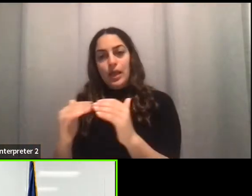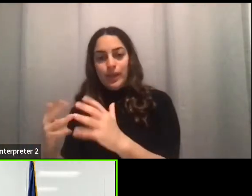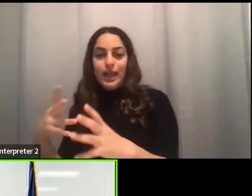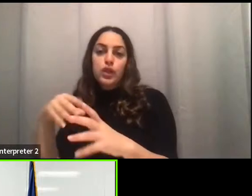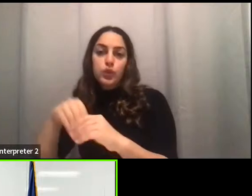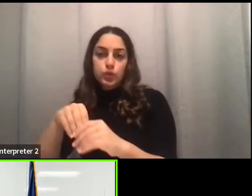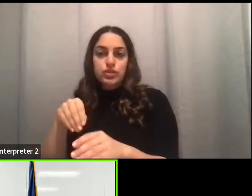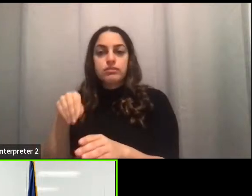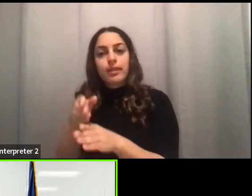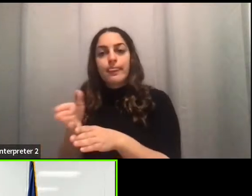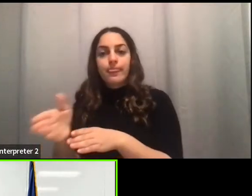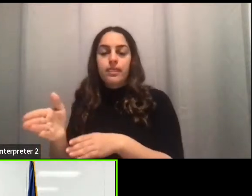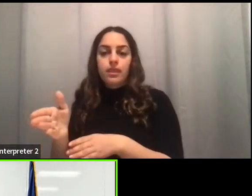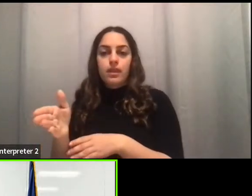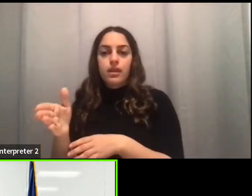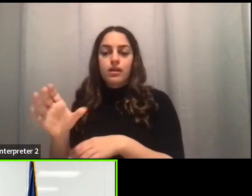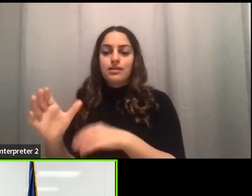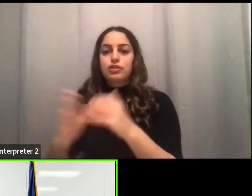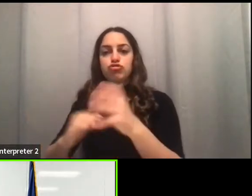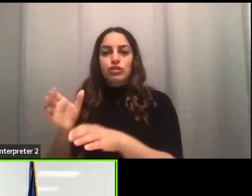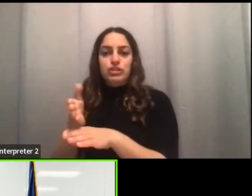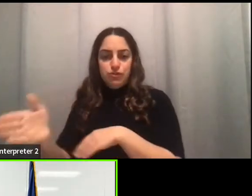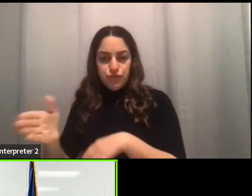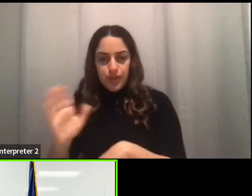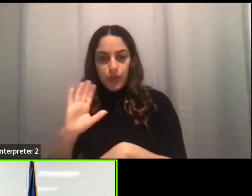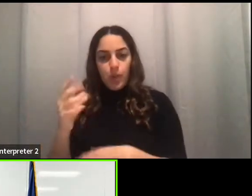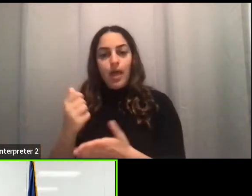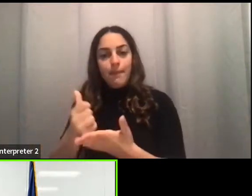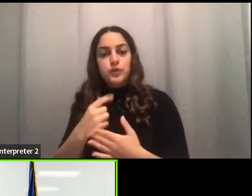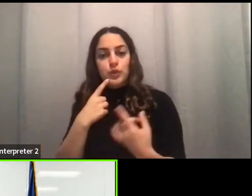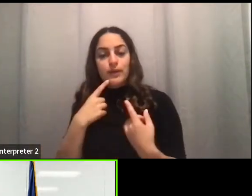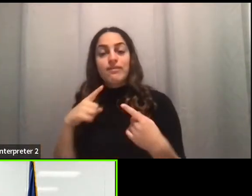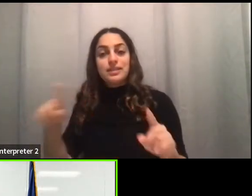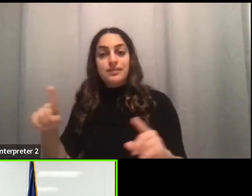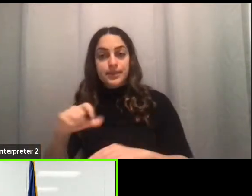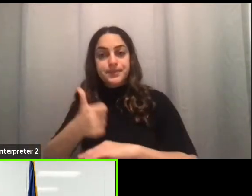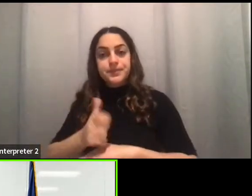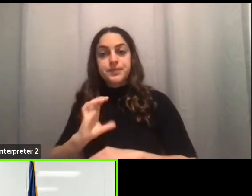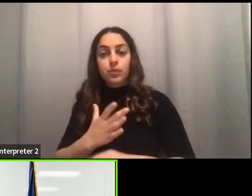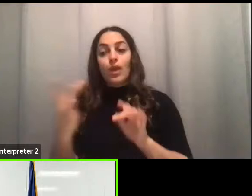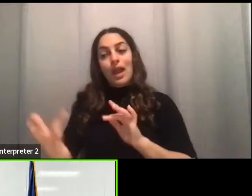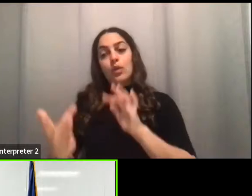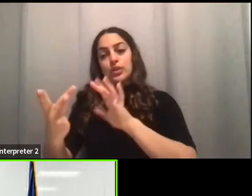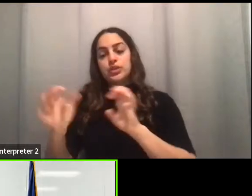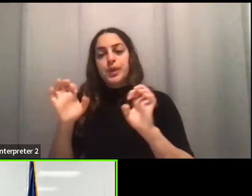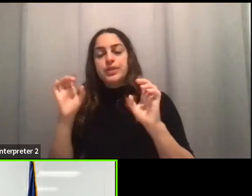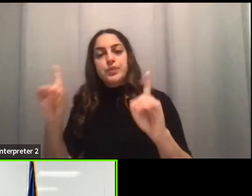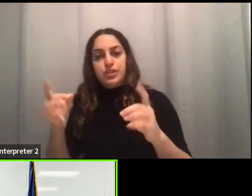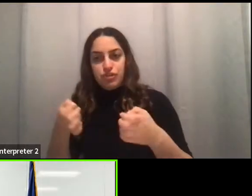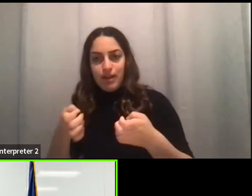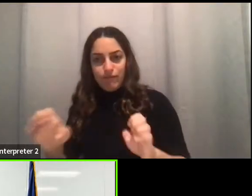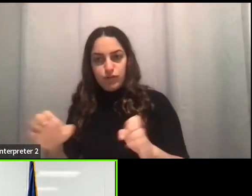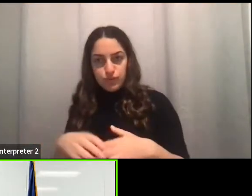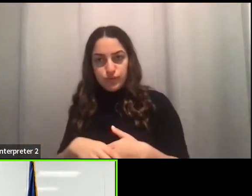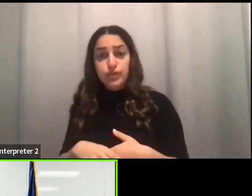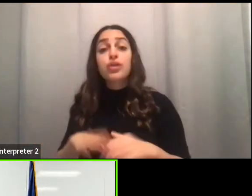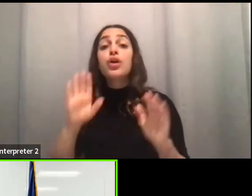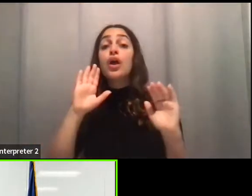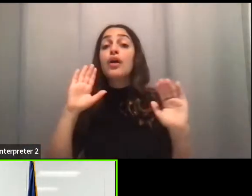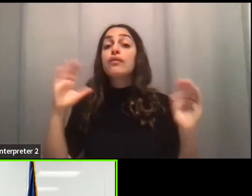industry it will help us to effectively implement our outreach and education efforts focus our